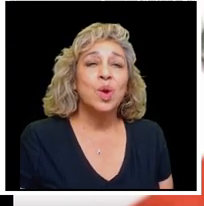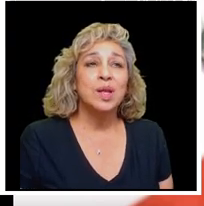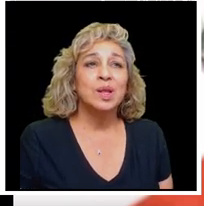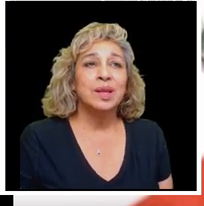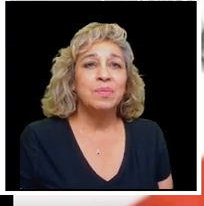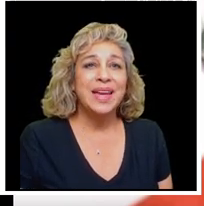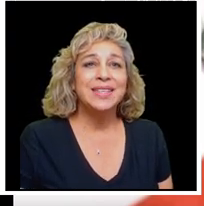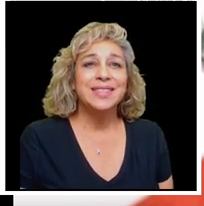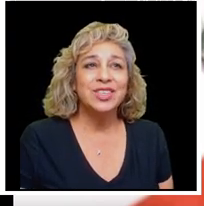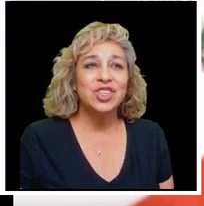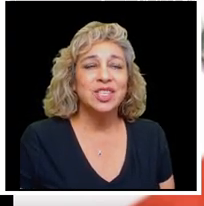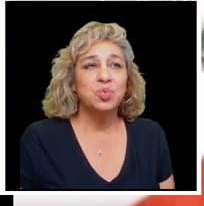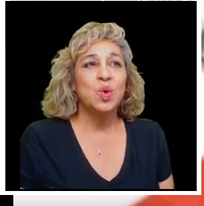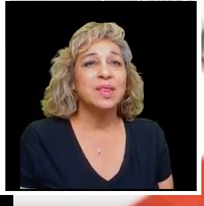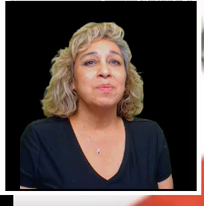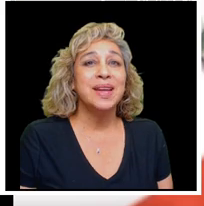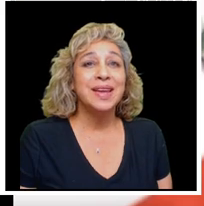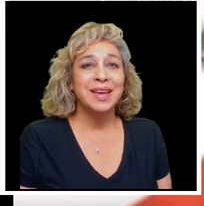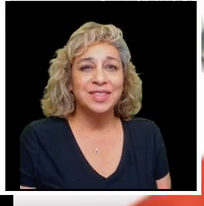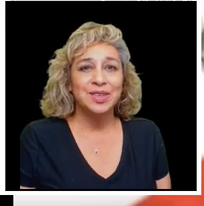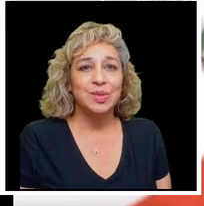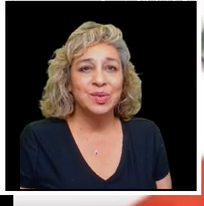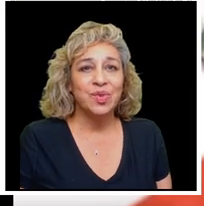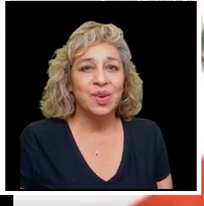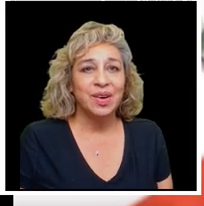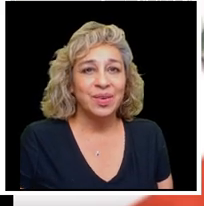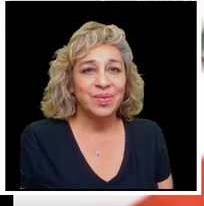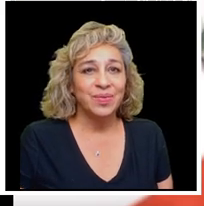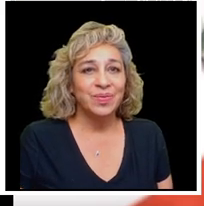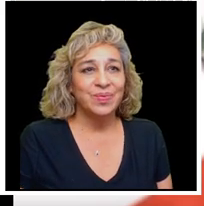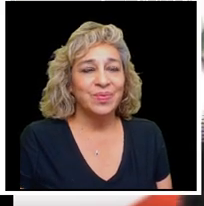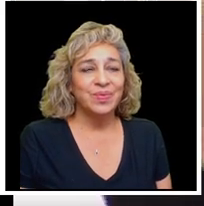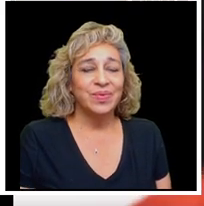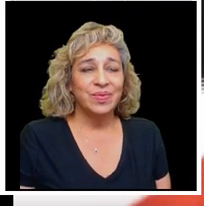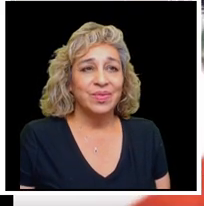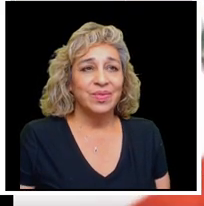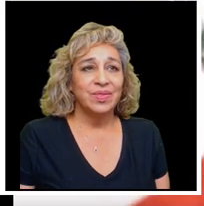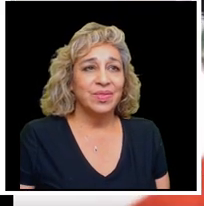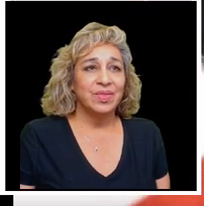will make decisions what the money is used for